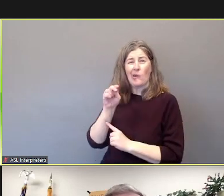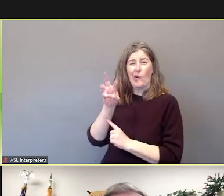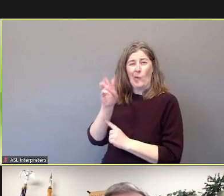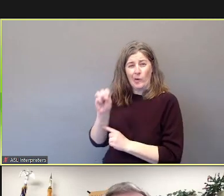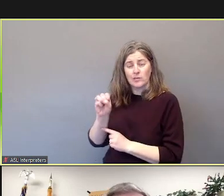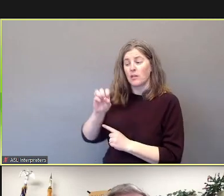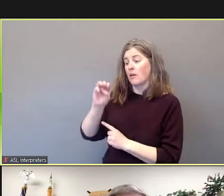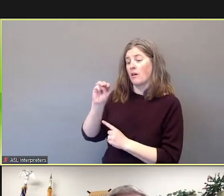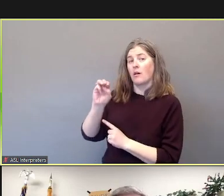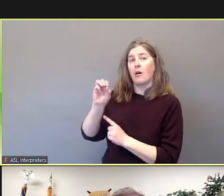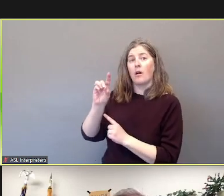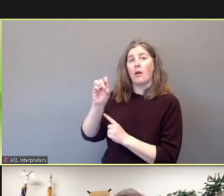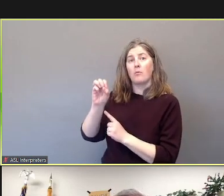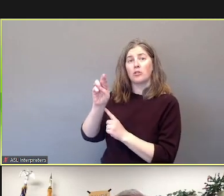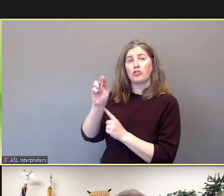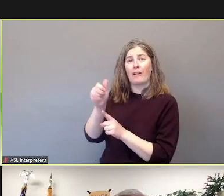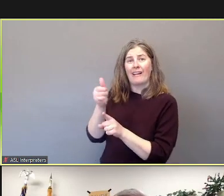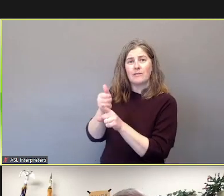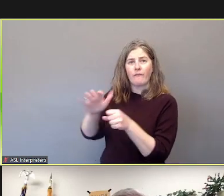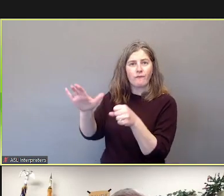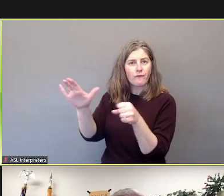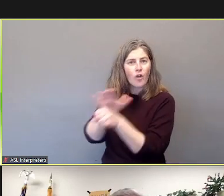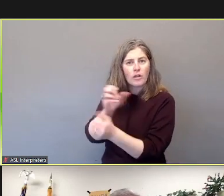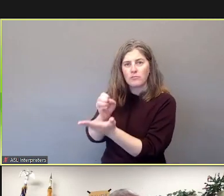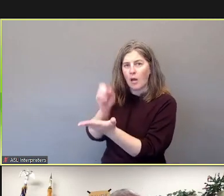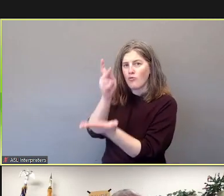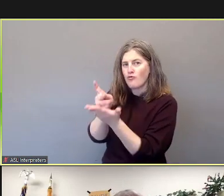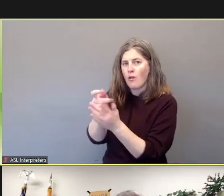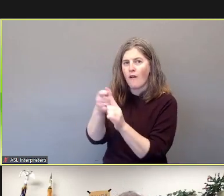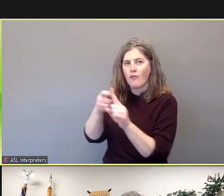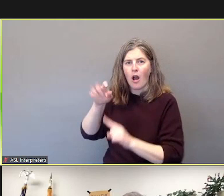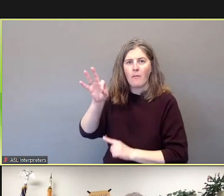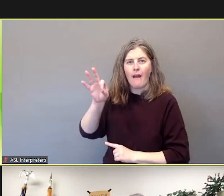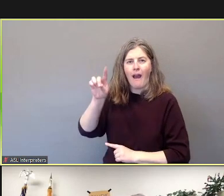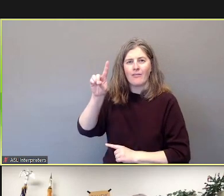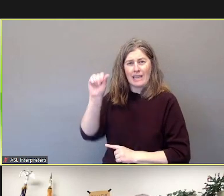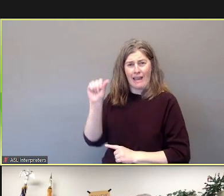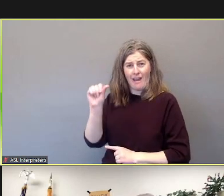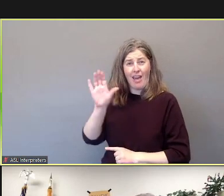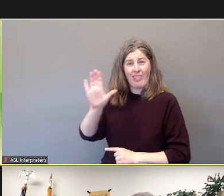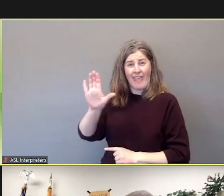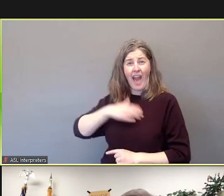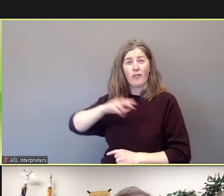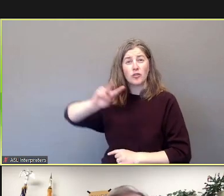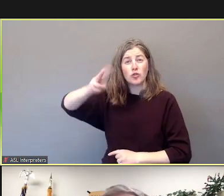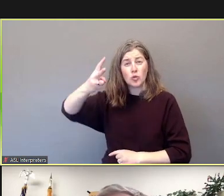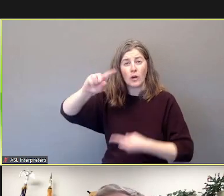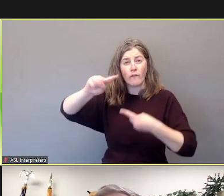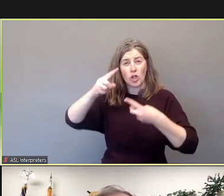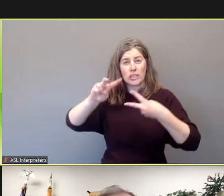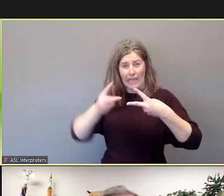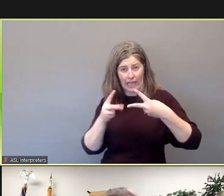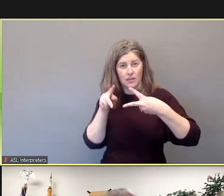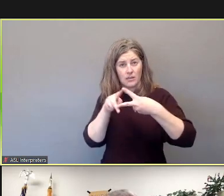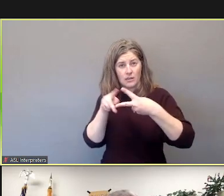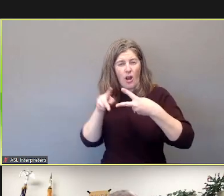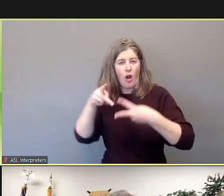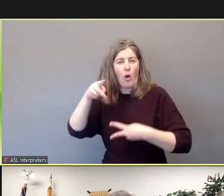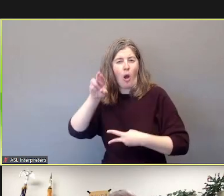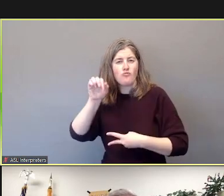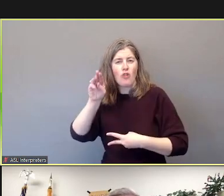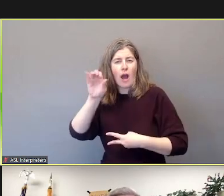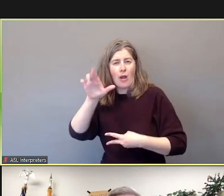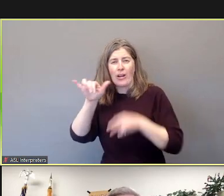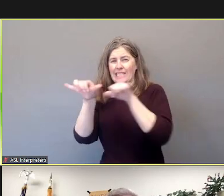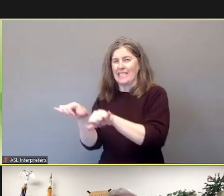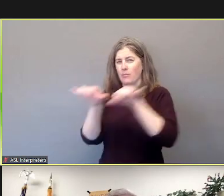now fully approved by the FDA. Its primary series of 2 vaccines, similar to Pfizer